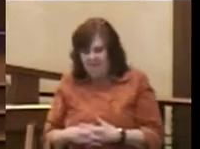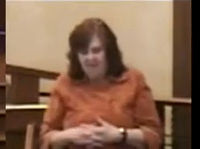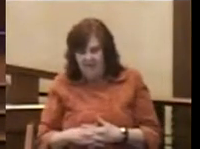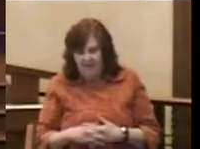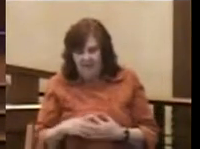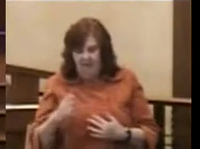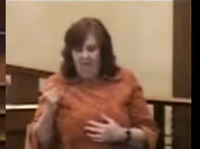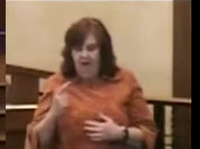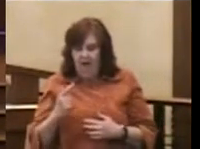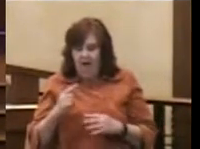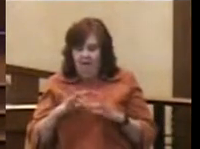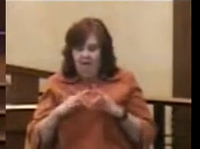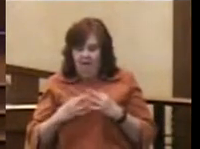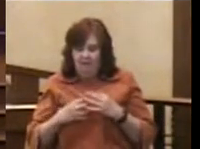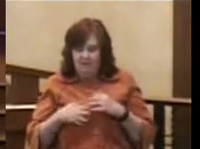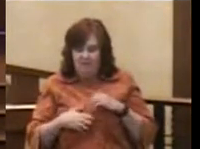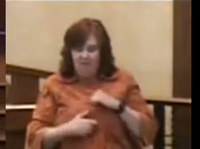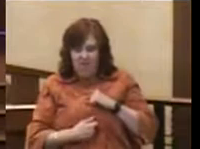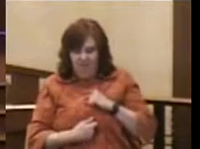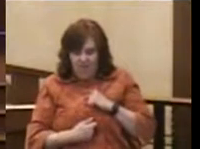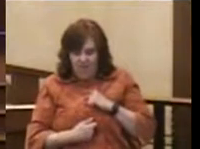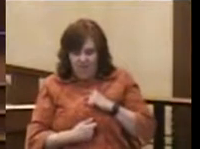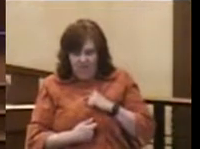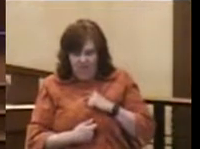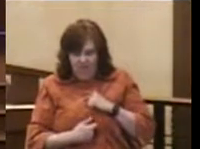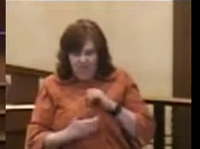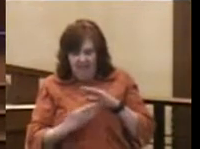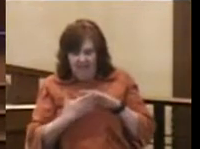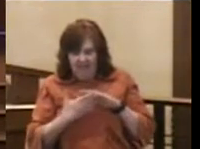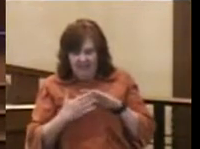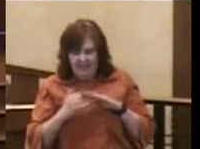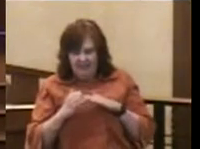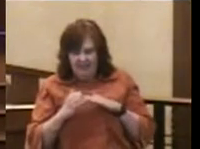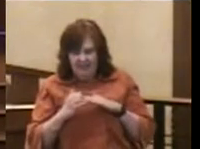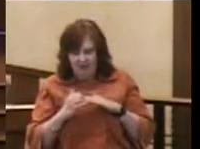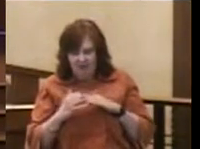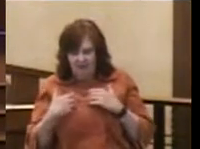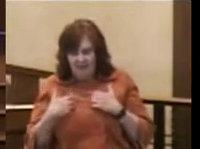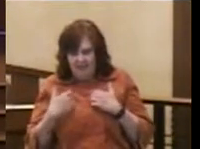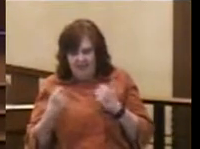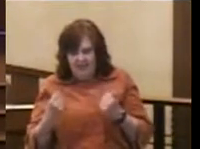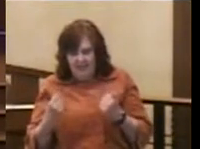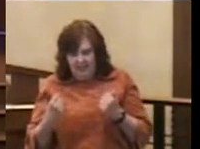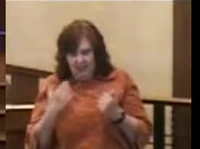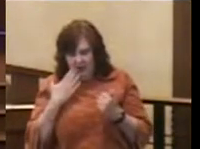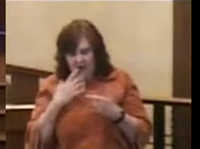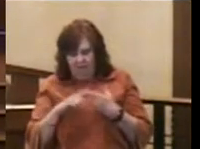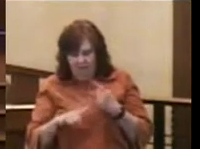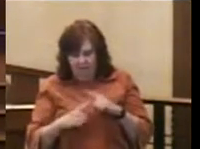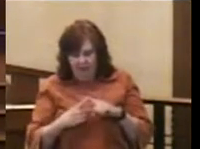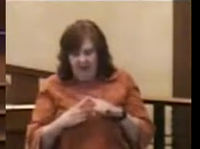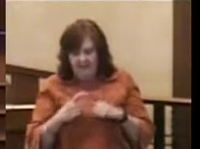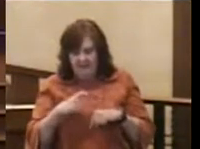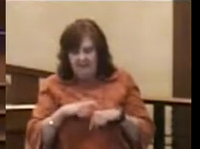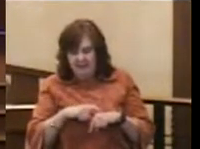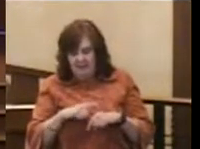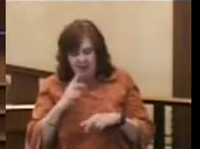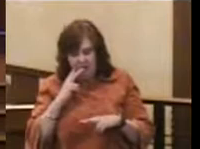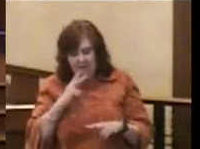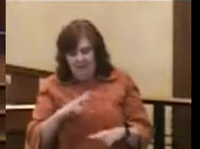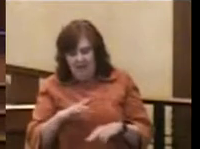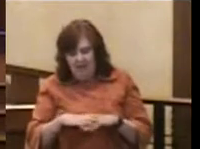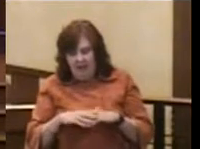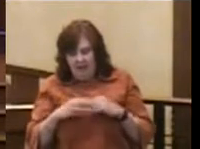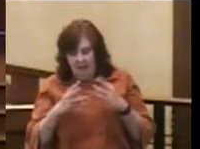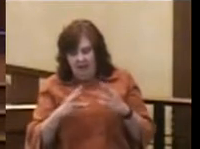For all families who are mourning the loss of loved ones, Lord, we ask that you bring your healing balm, good friends, and time to reflect on